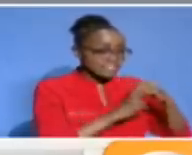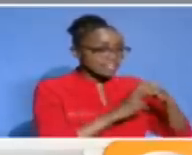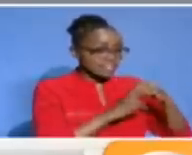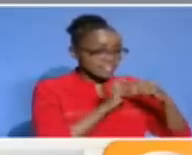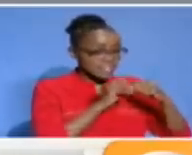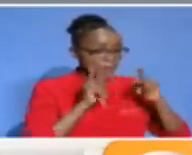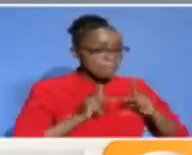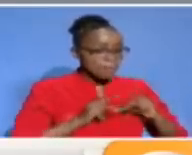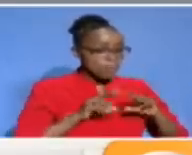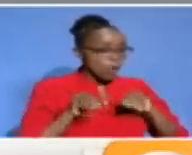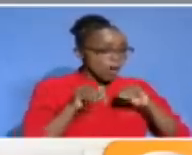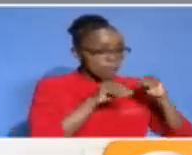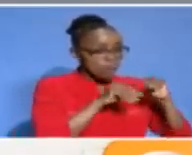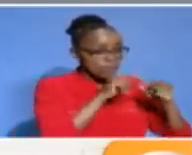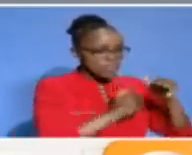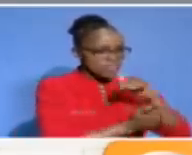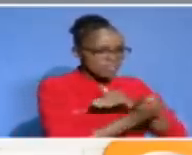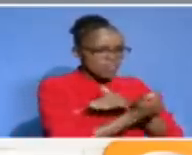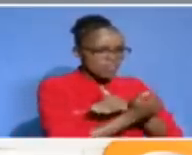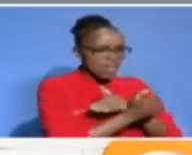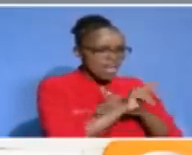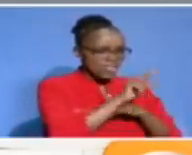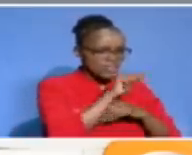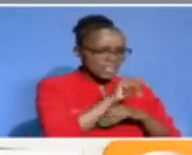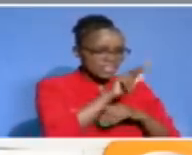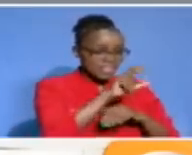Whoa. This morning at 3:30 in the morning.